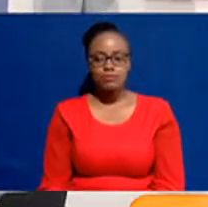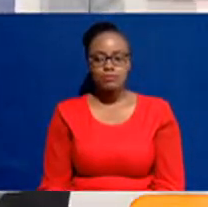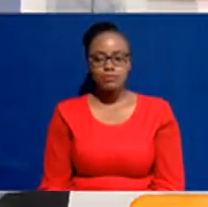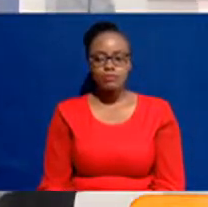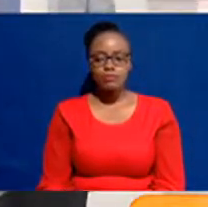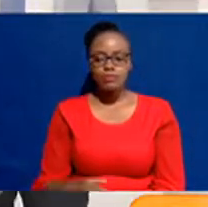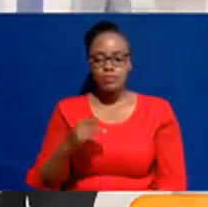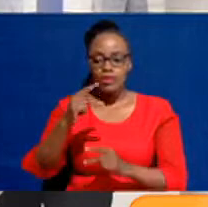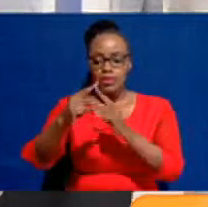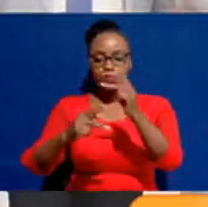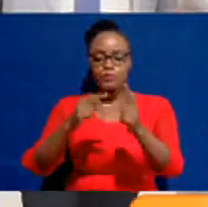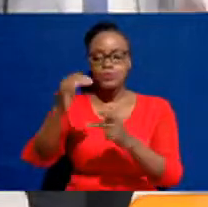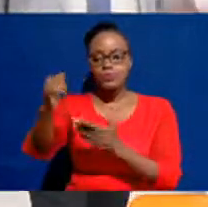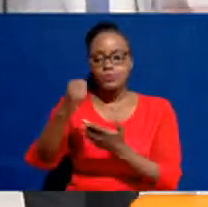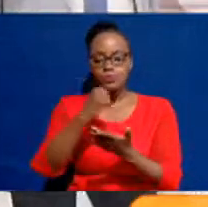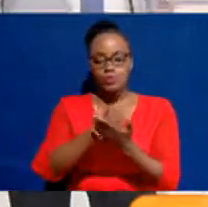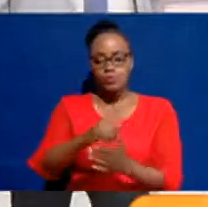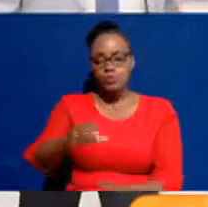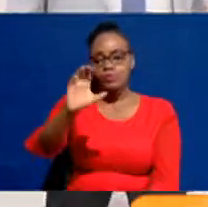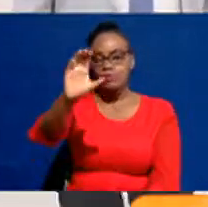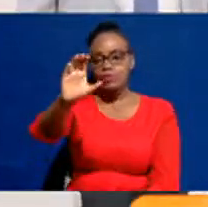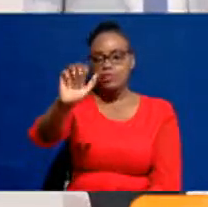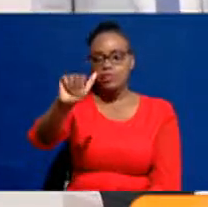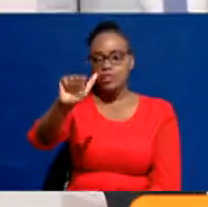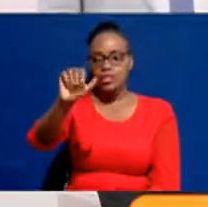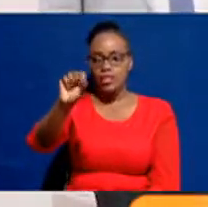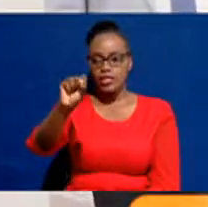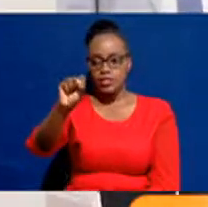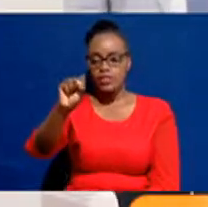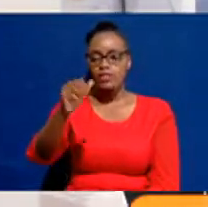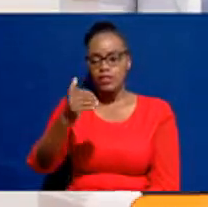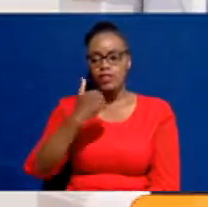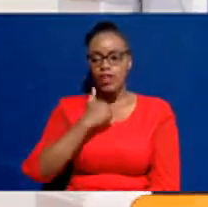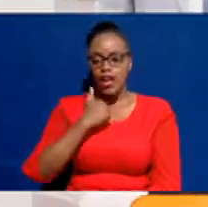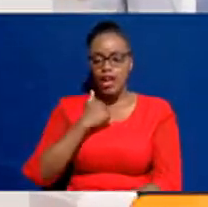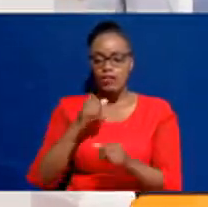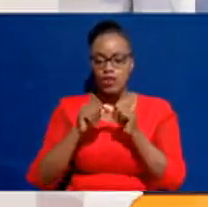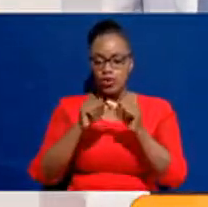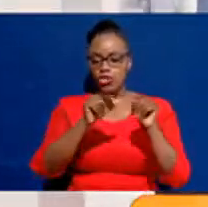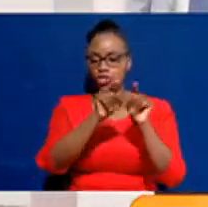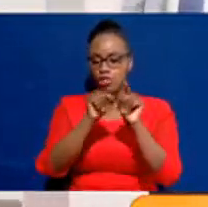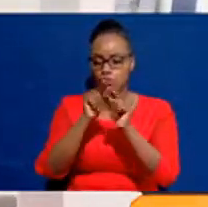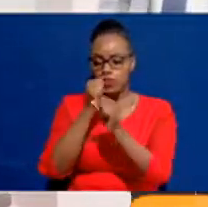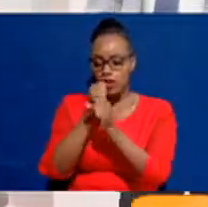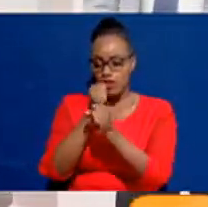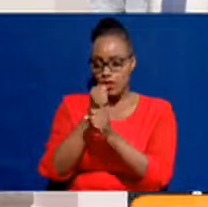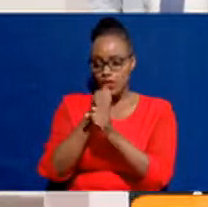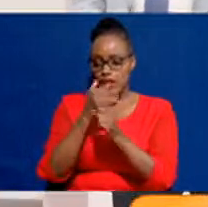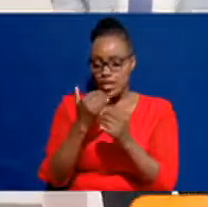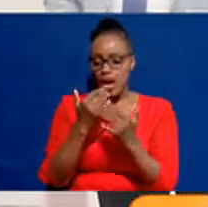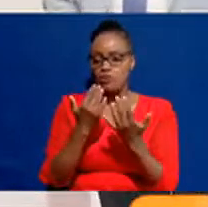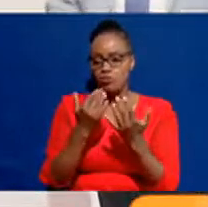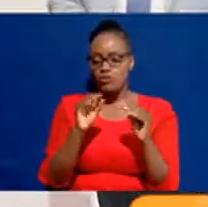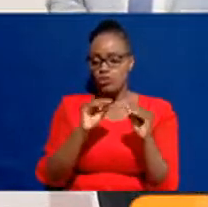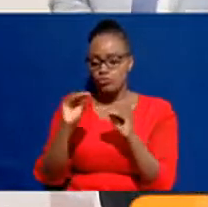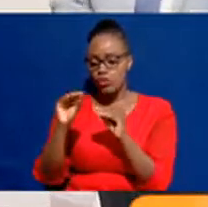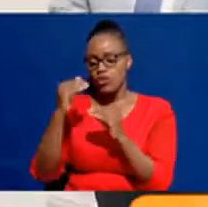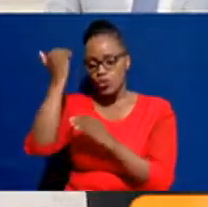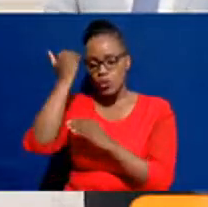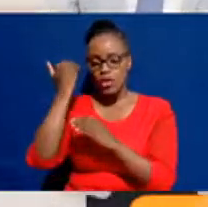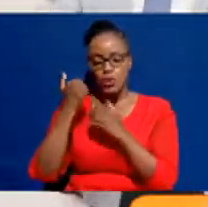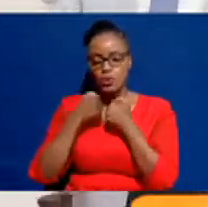The process of recruitment of chief administrative secretaries faced many hurdles after LSK moved to court to challenge the legality